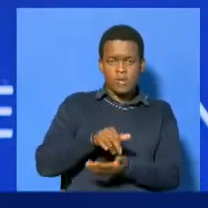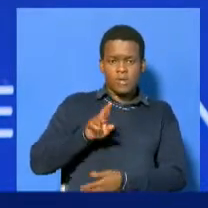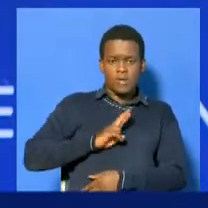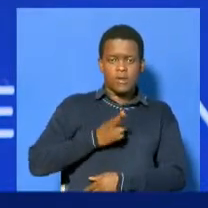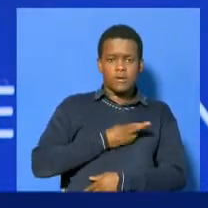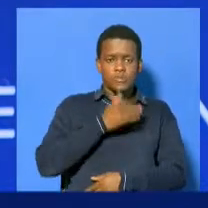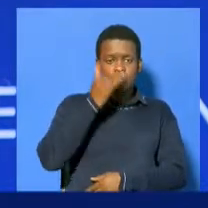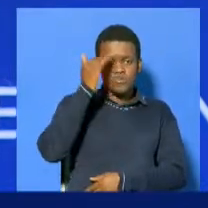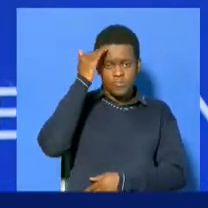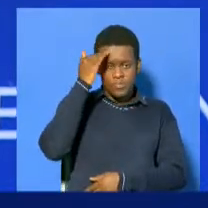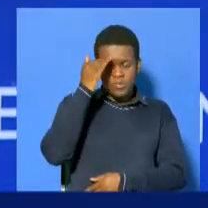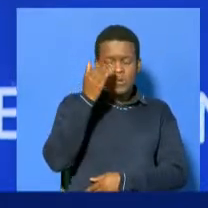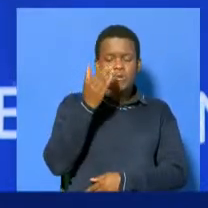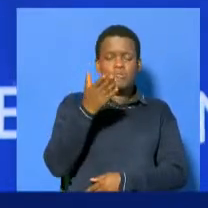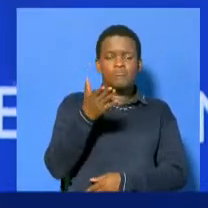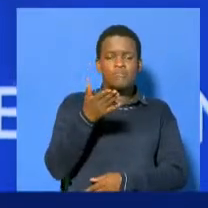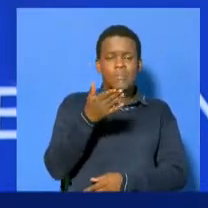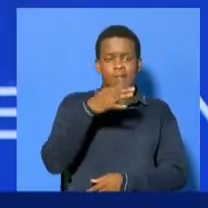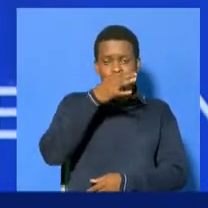Botswana was farming.